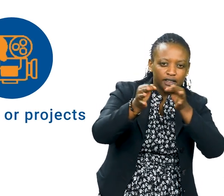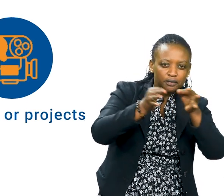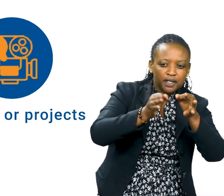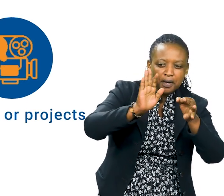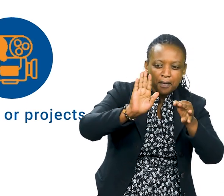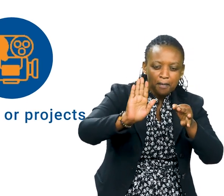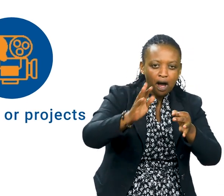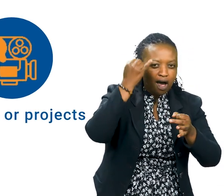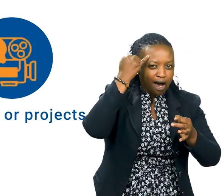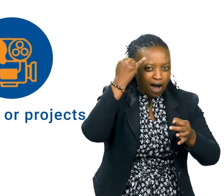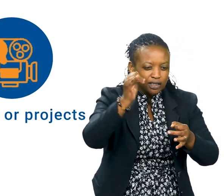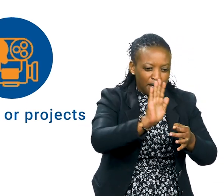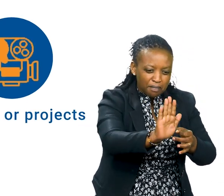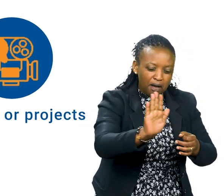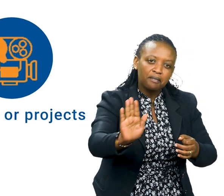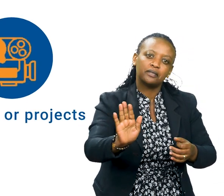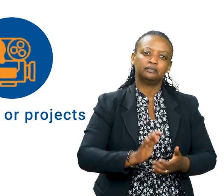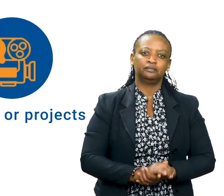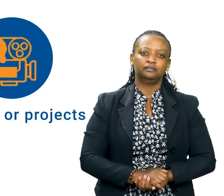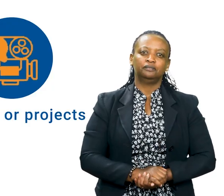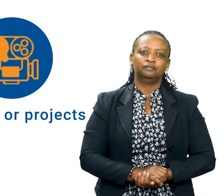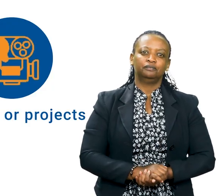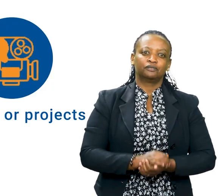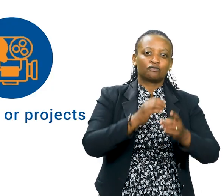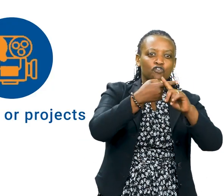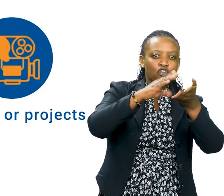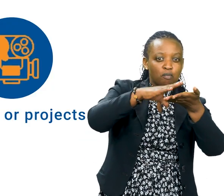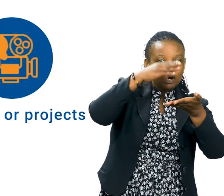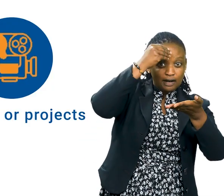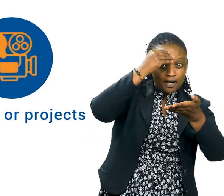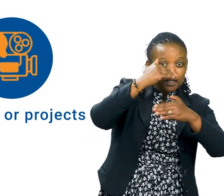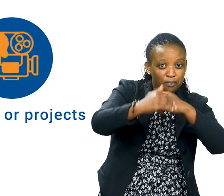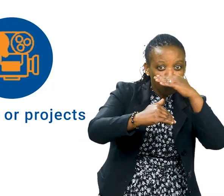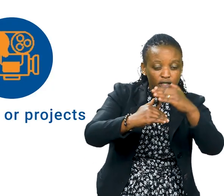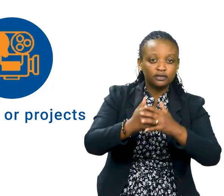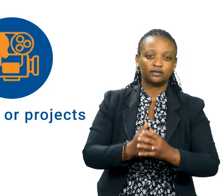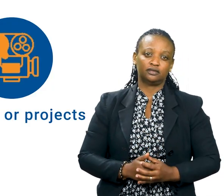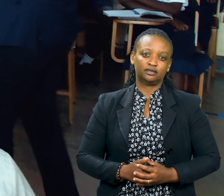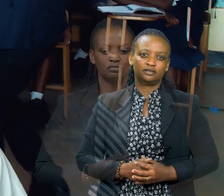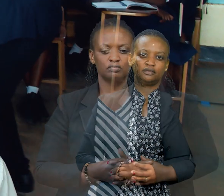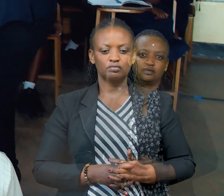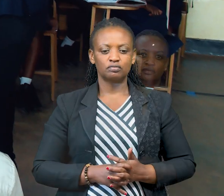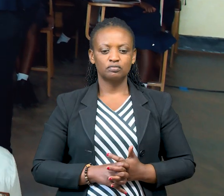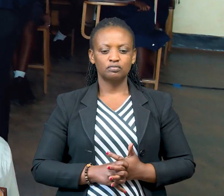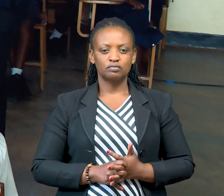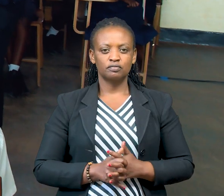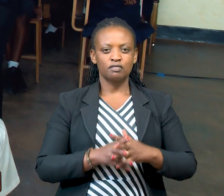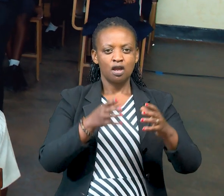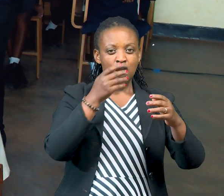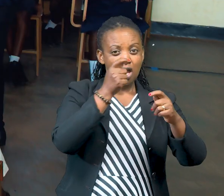to express his or her ideas from the learning process. Are eggs